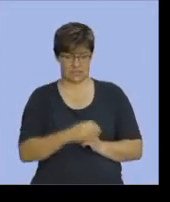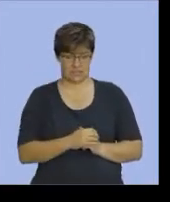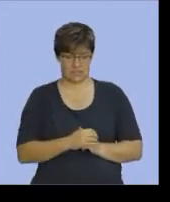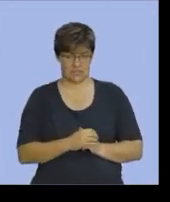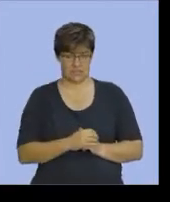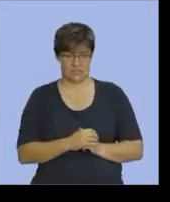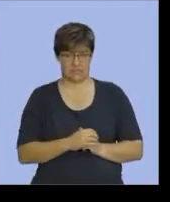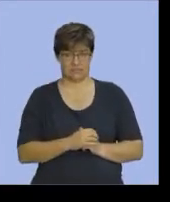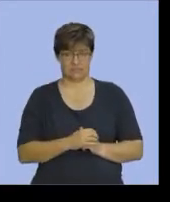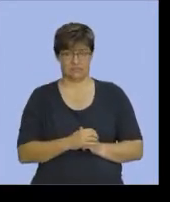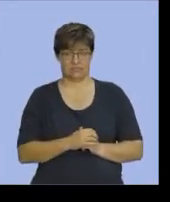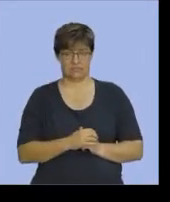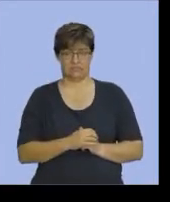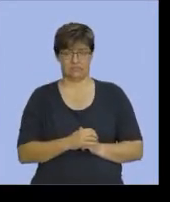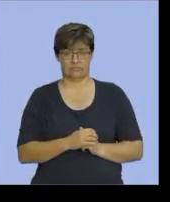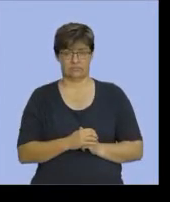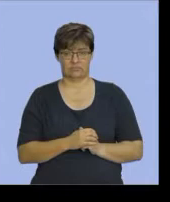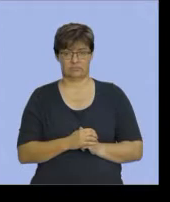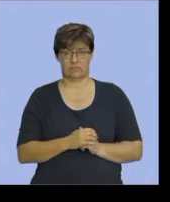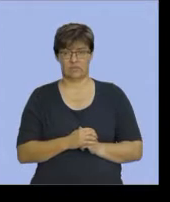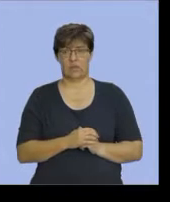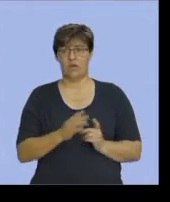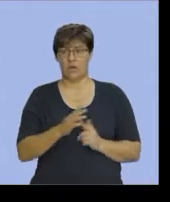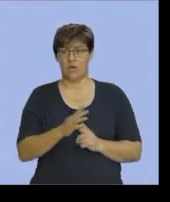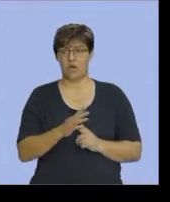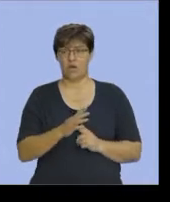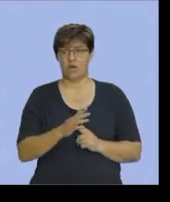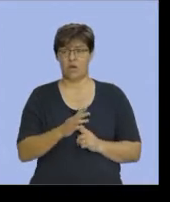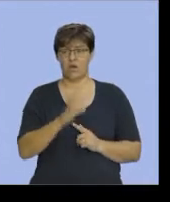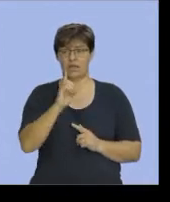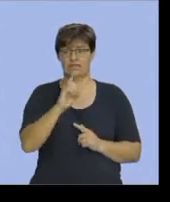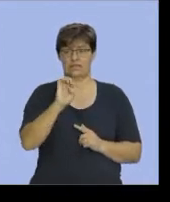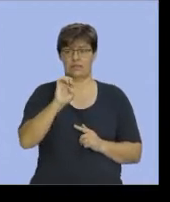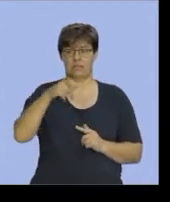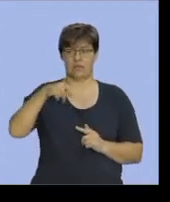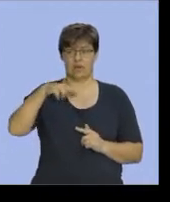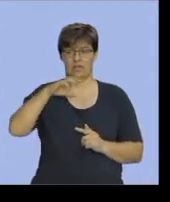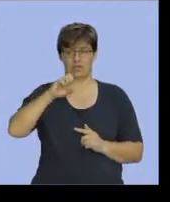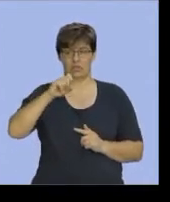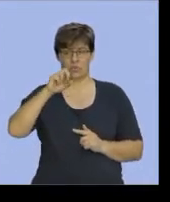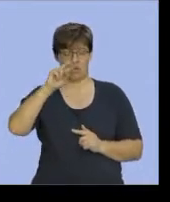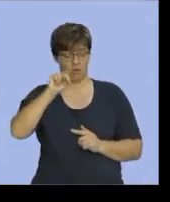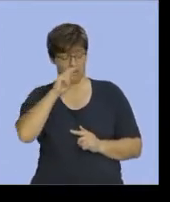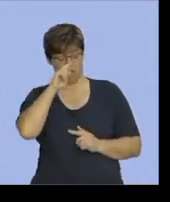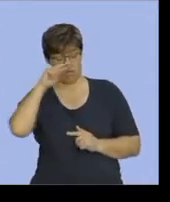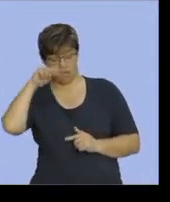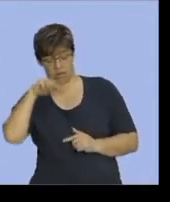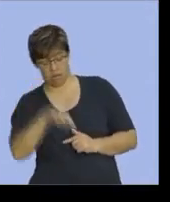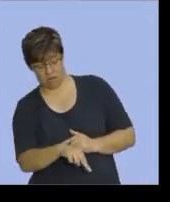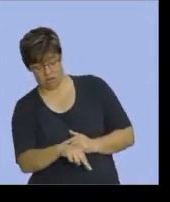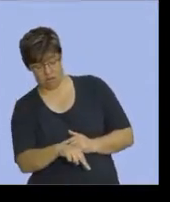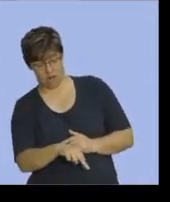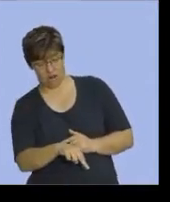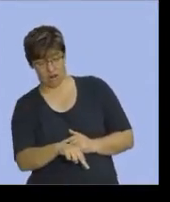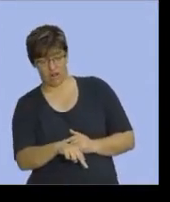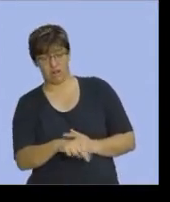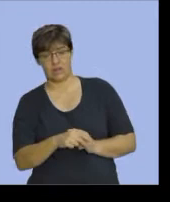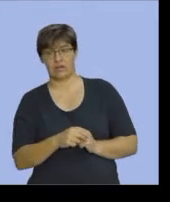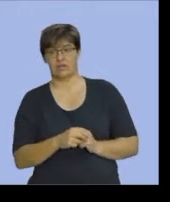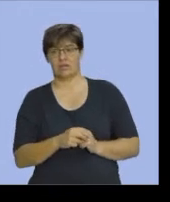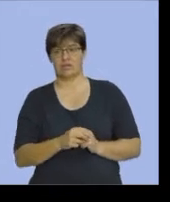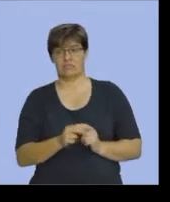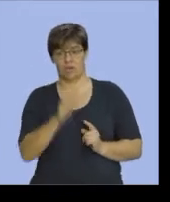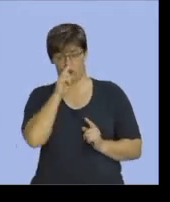here will be 28 degrees. And the angle of depression when you see the object below you, when you're looking